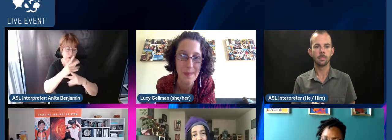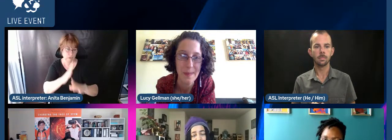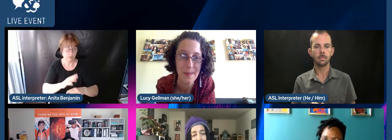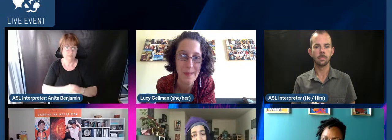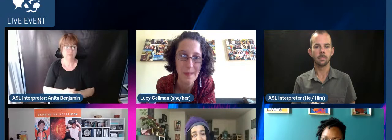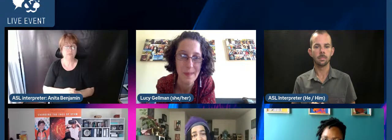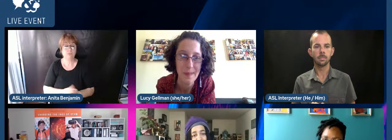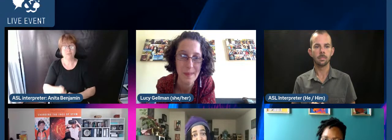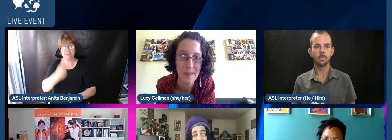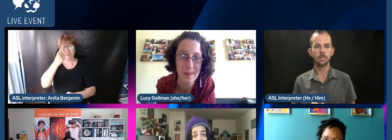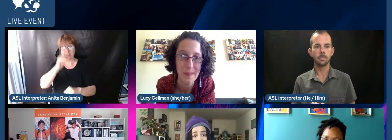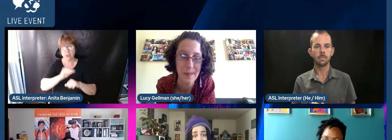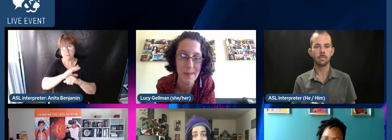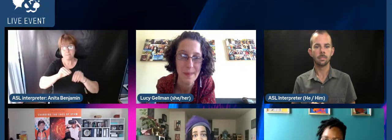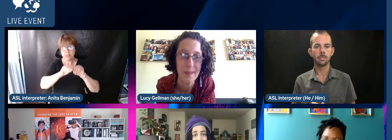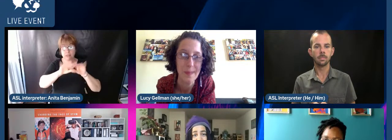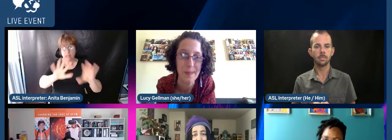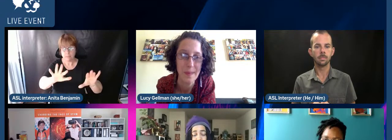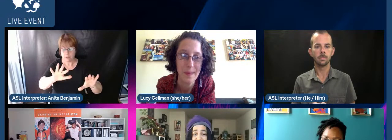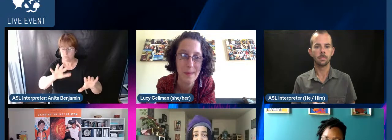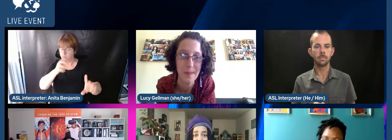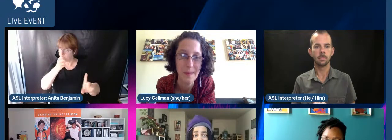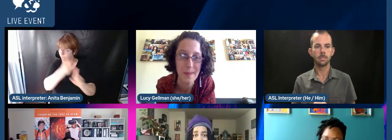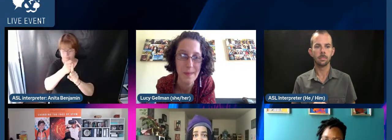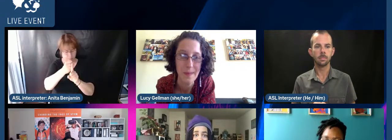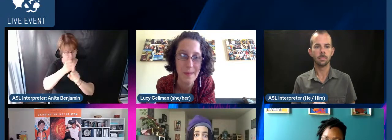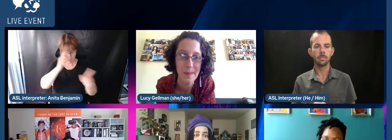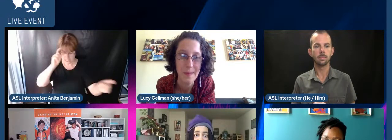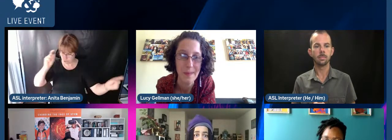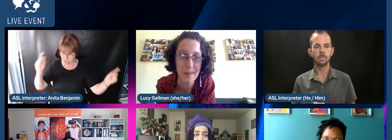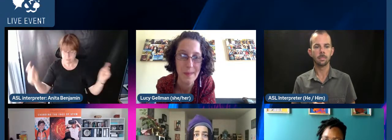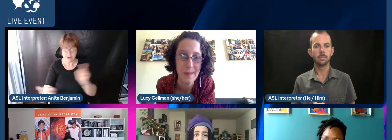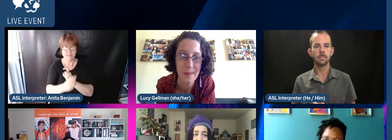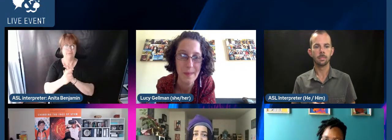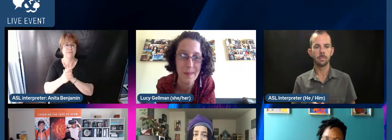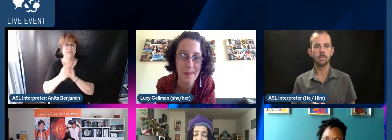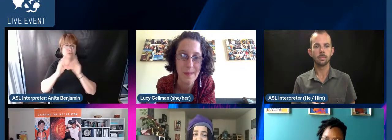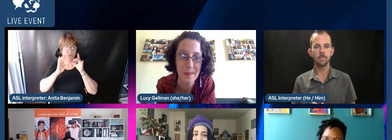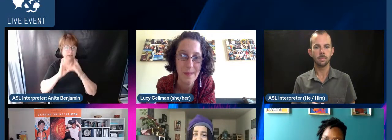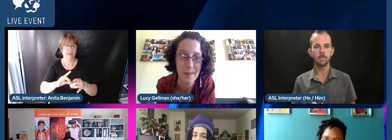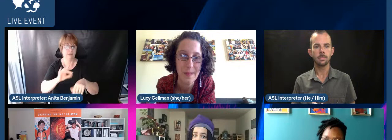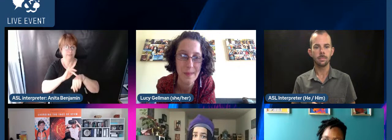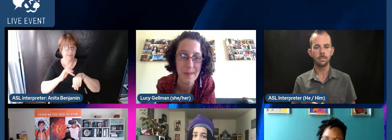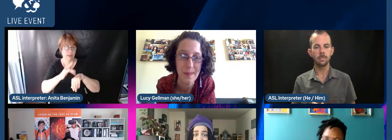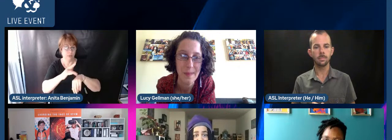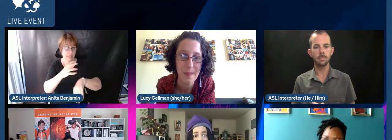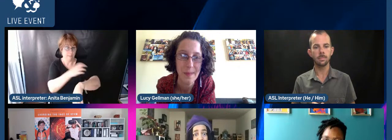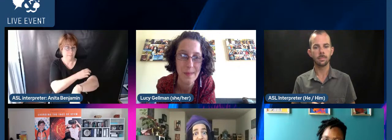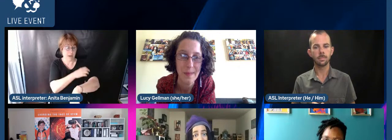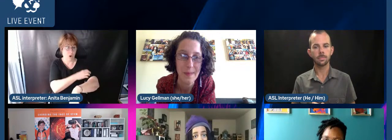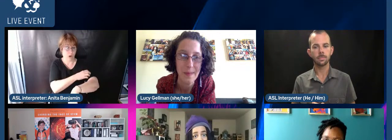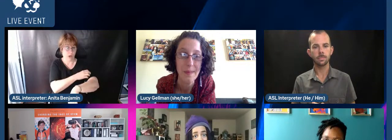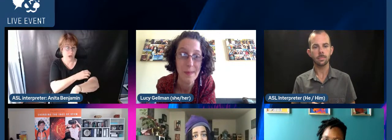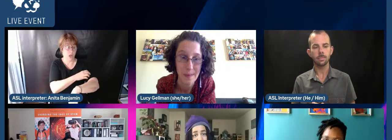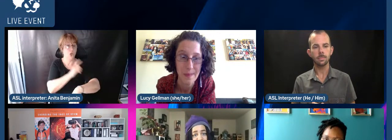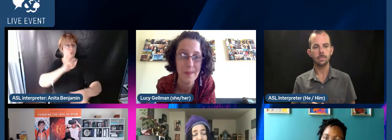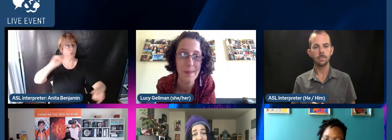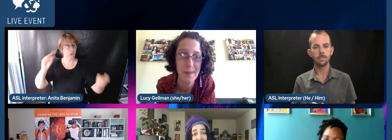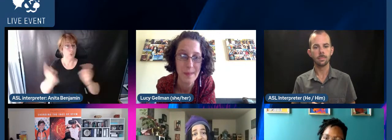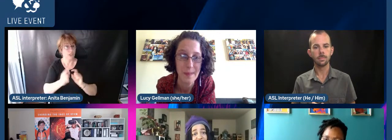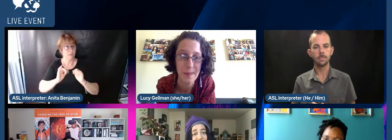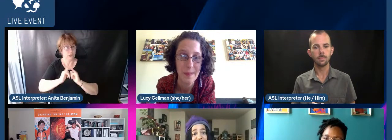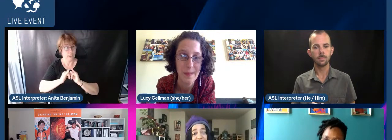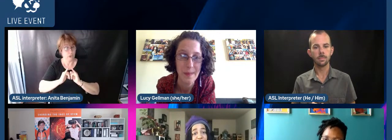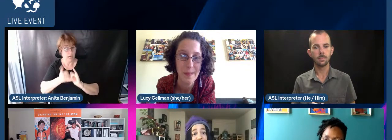was a very big shift in resources and power. And the shift was not down, the shift was up. There was